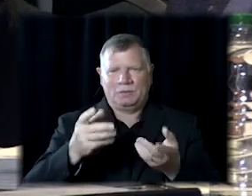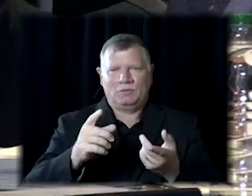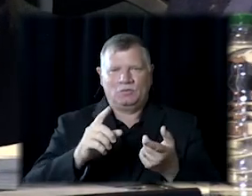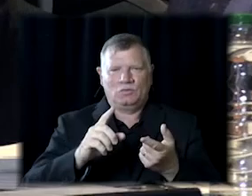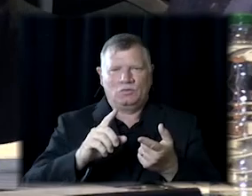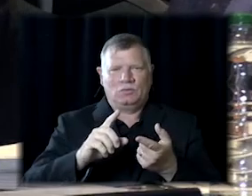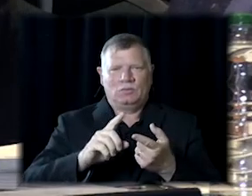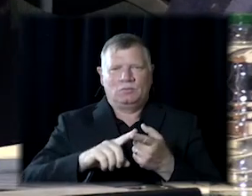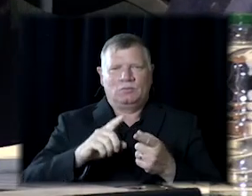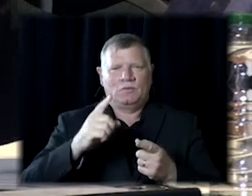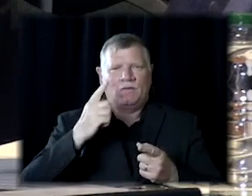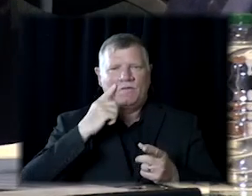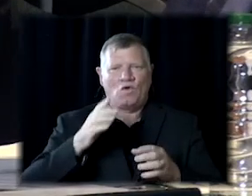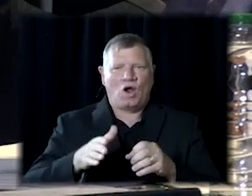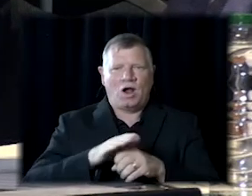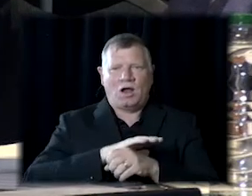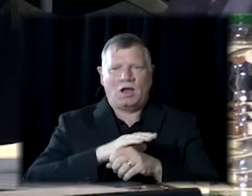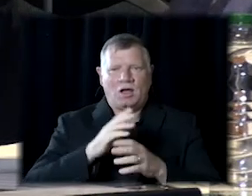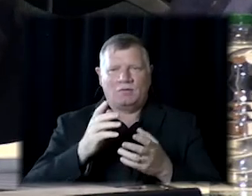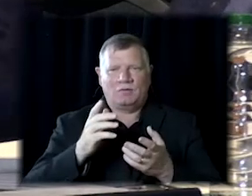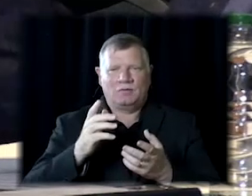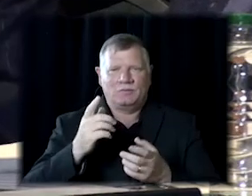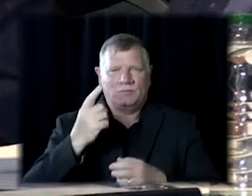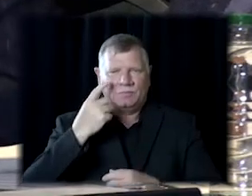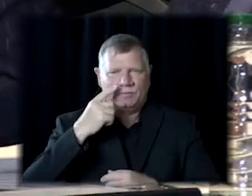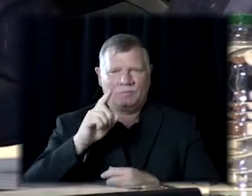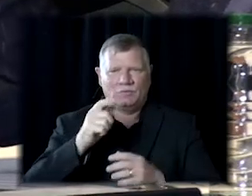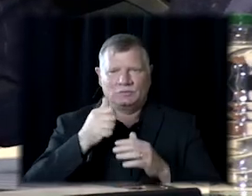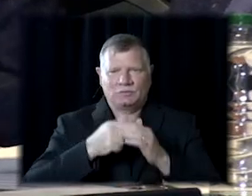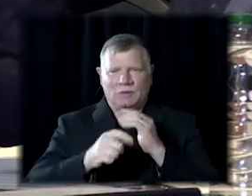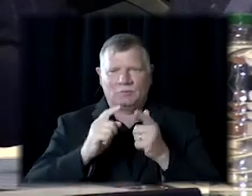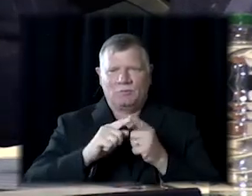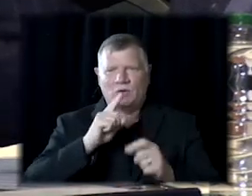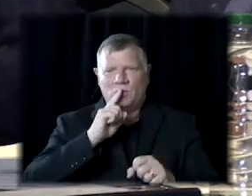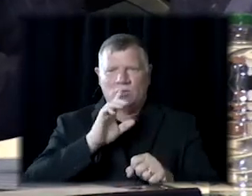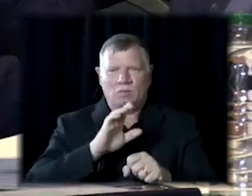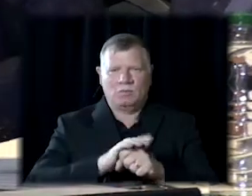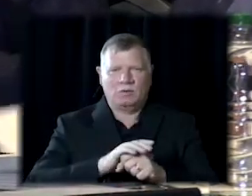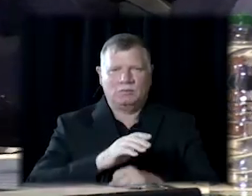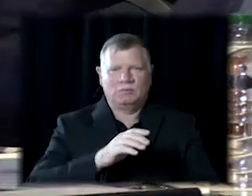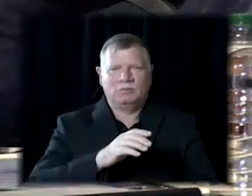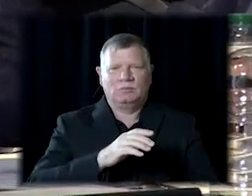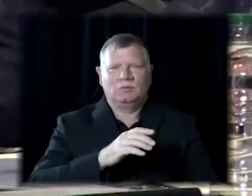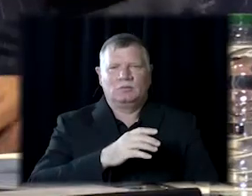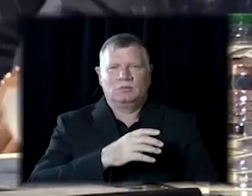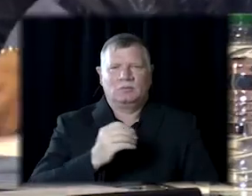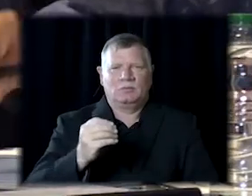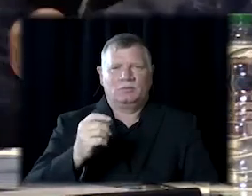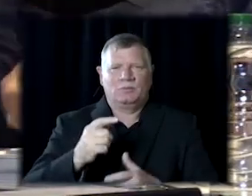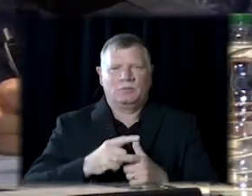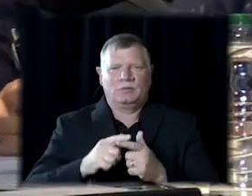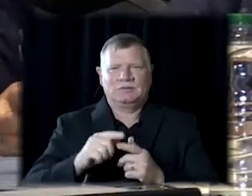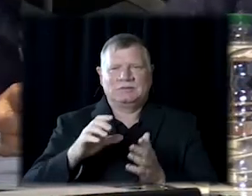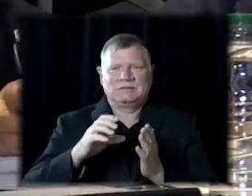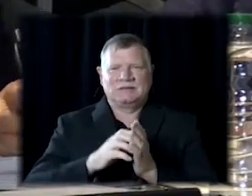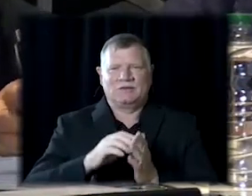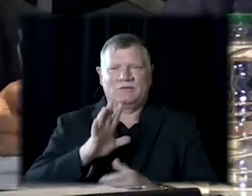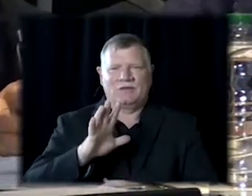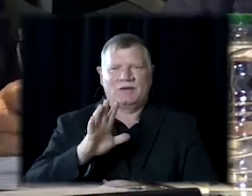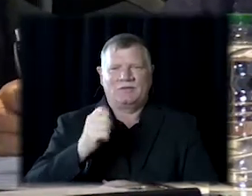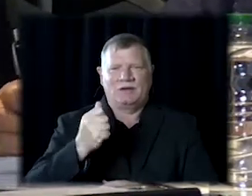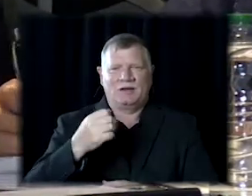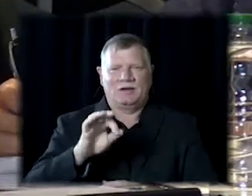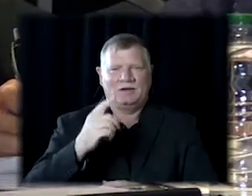instrumentality as a covered territorial instrumentality that is subject to the requirements of PROMESA, and whereas Section 519 of